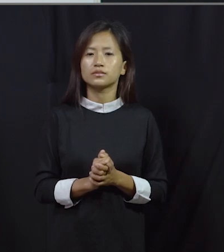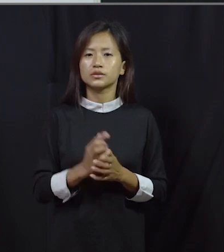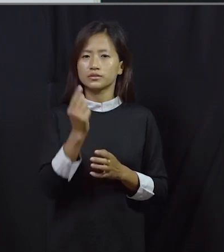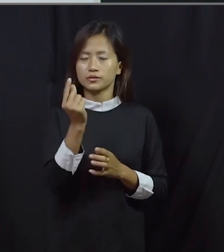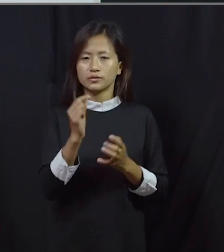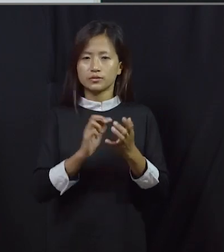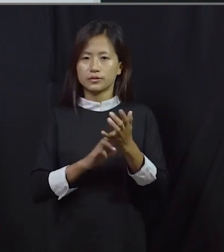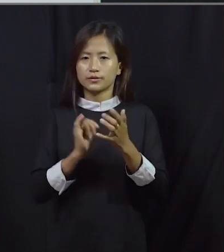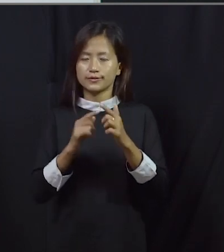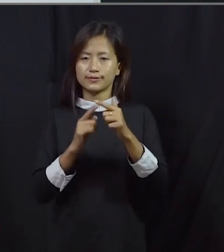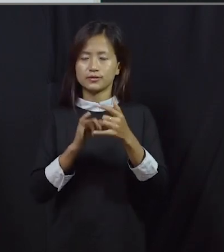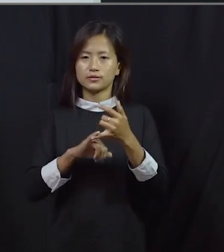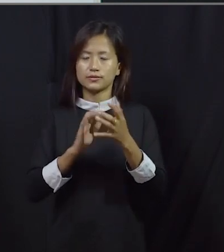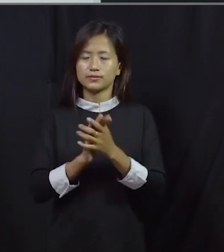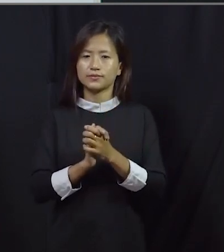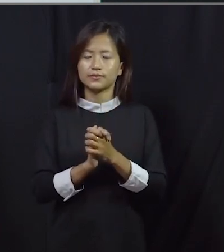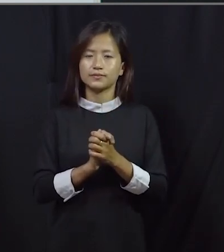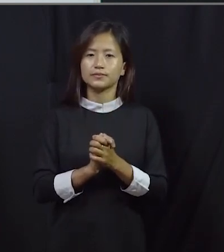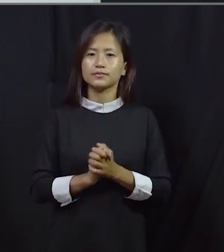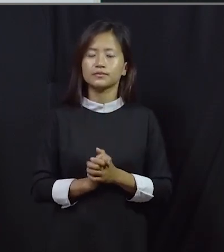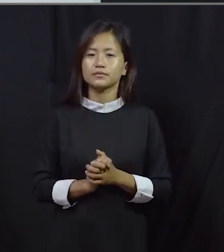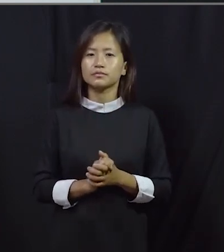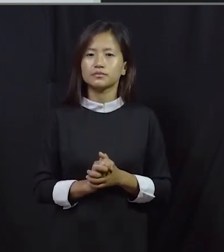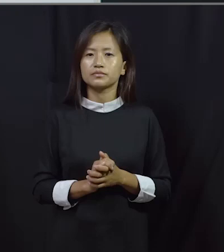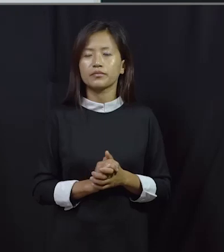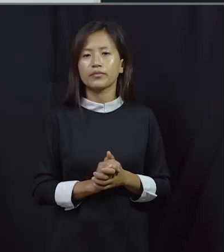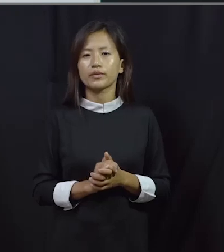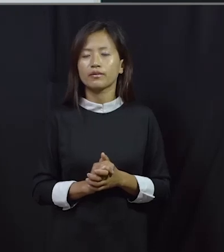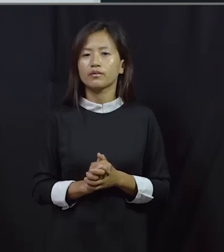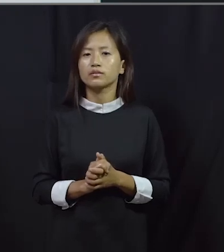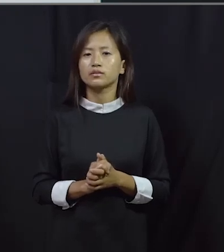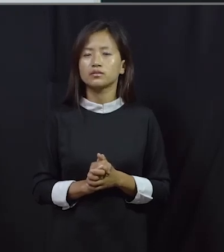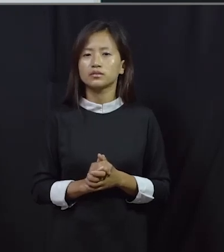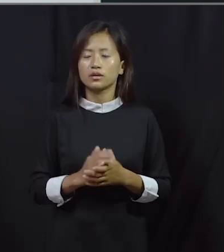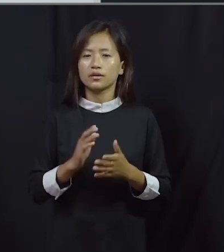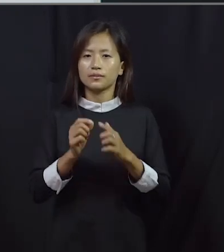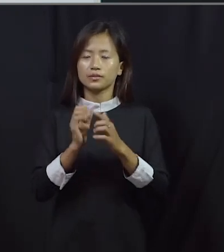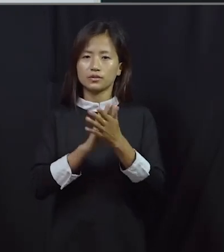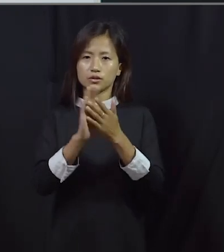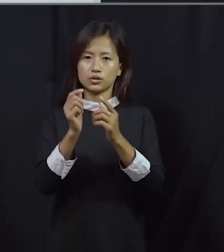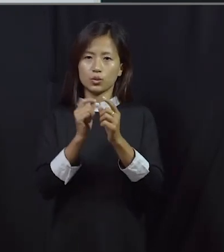units. Unit. So better, let's write physical quantity here.